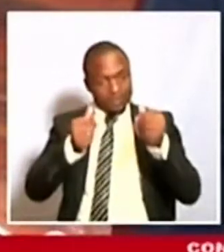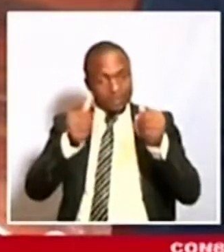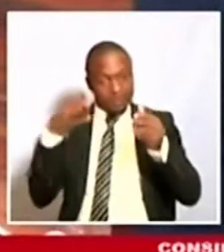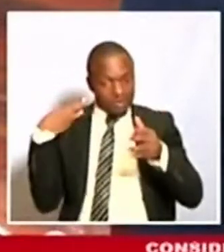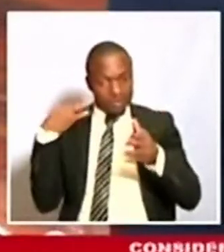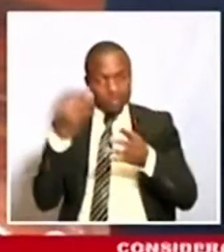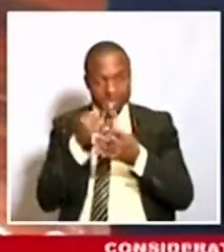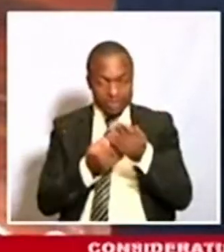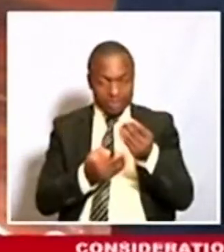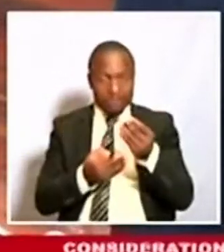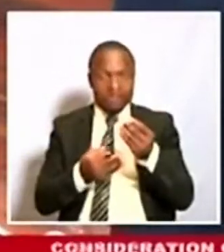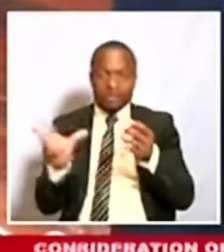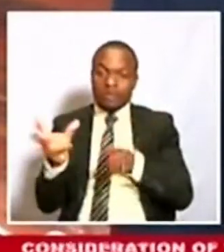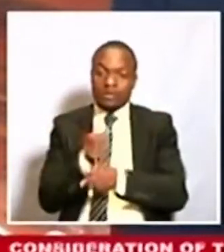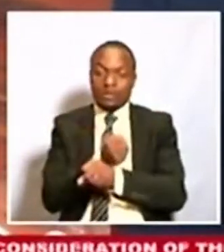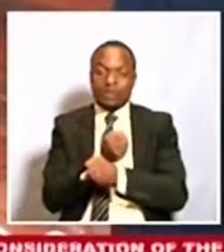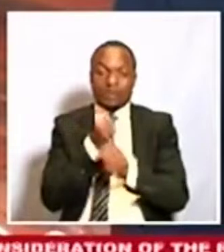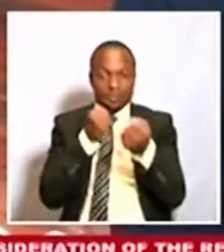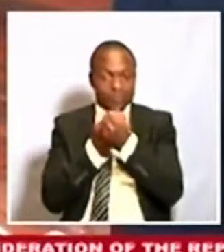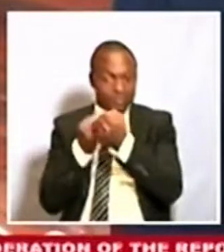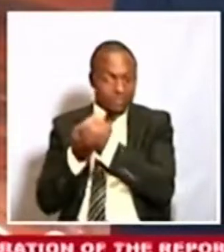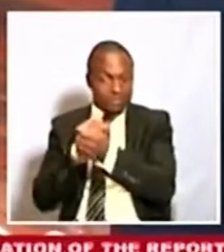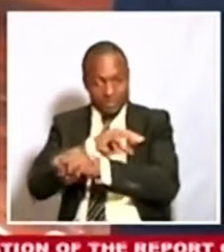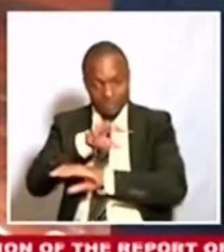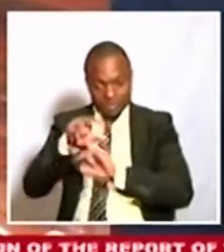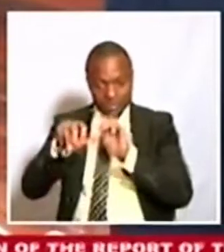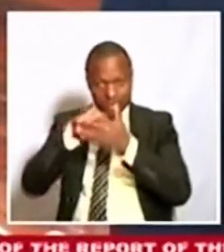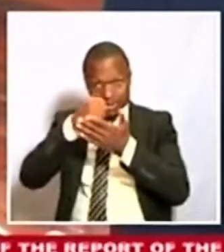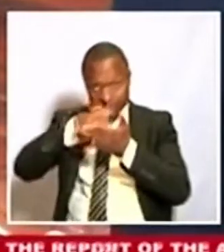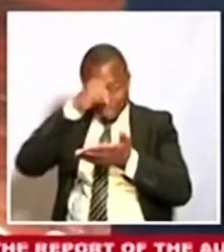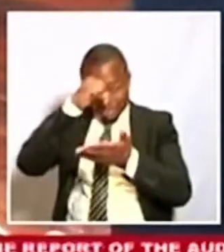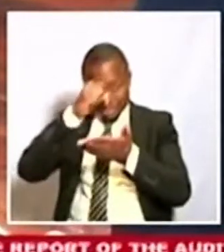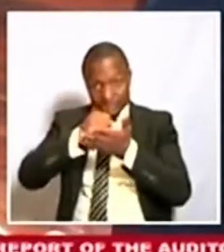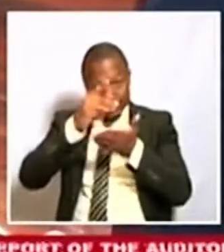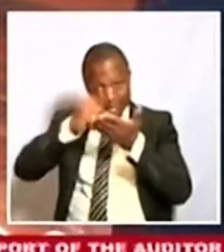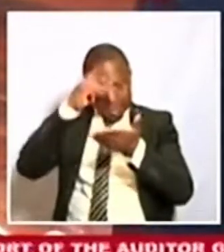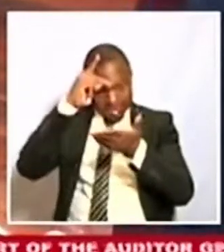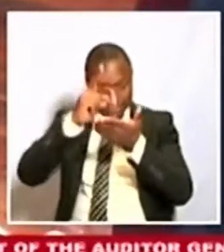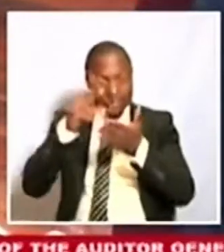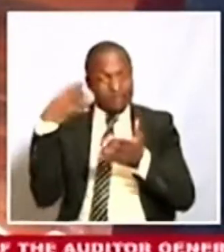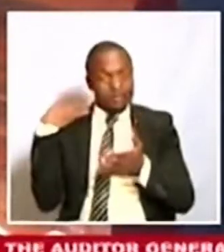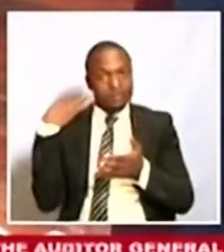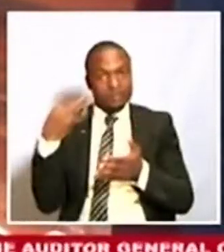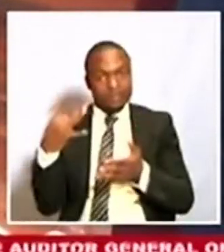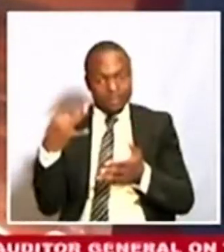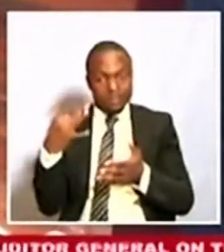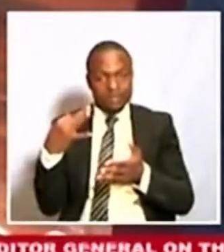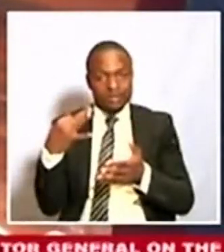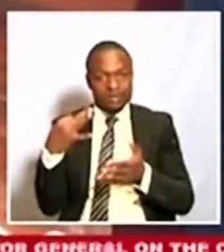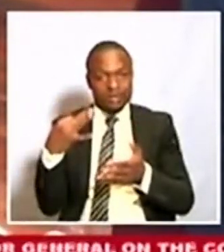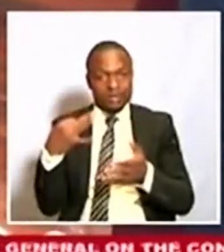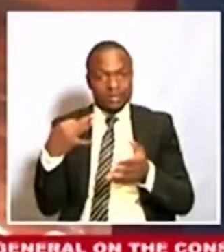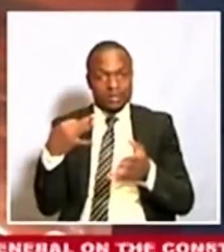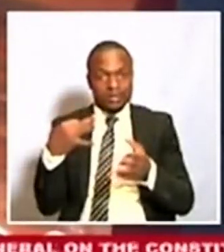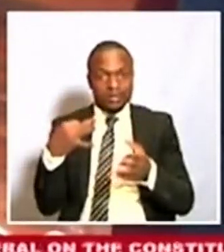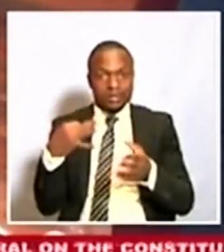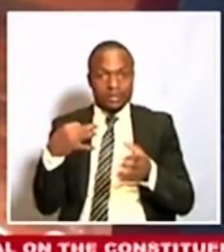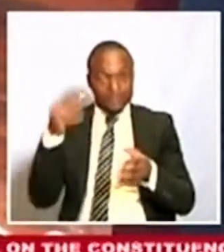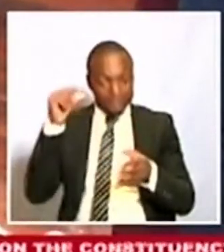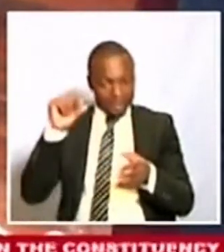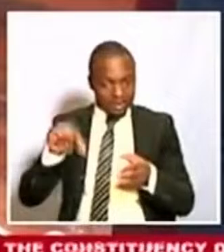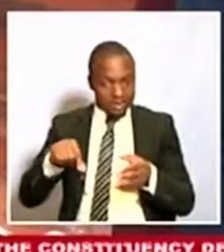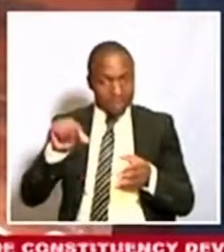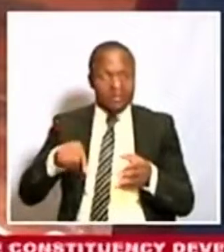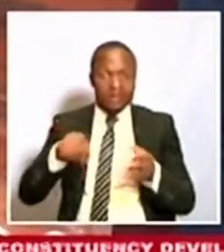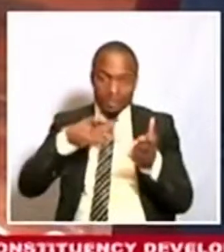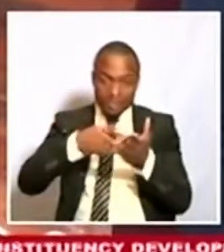for sponsorship. All the students and pupils that applied and met minimum requirements were paid for.